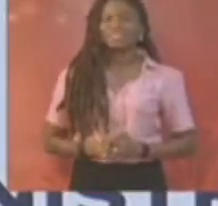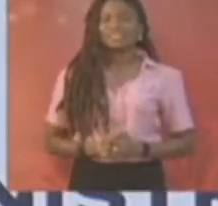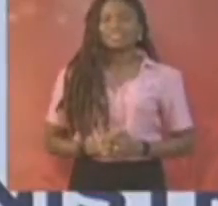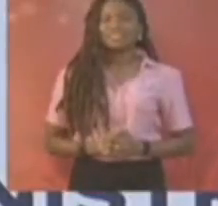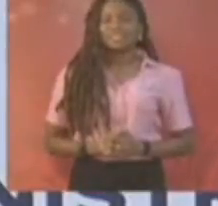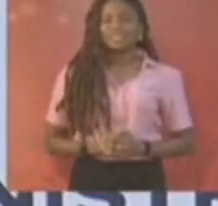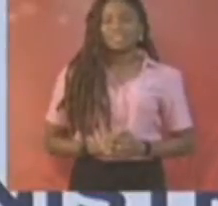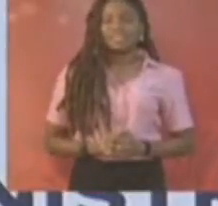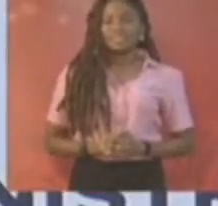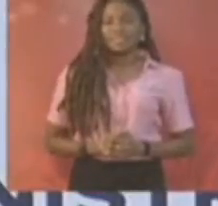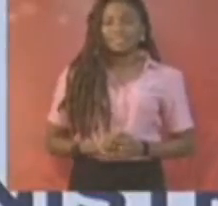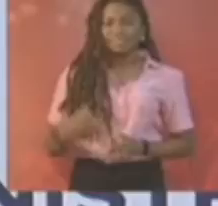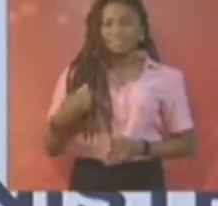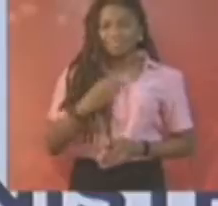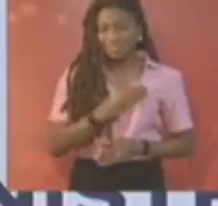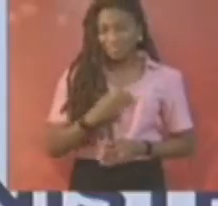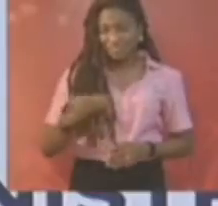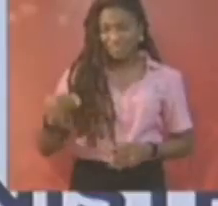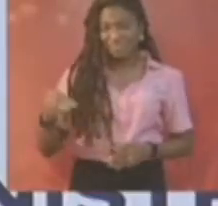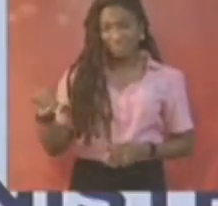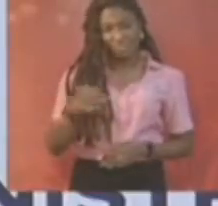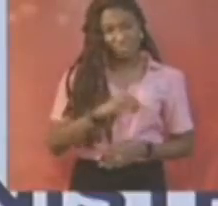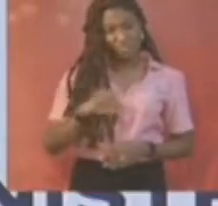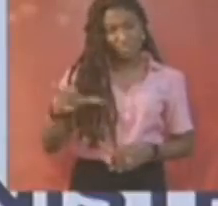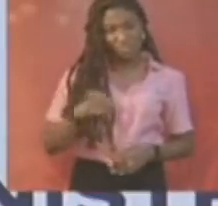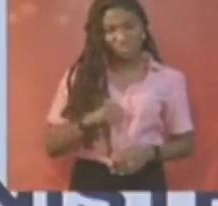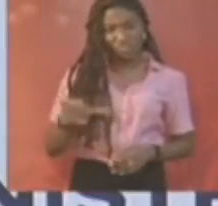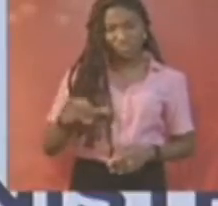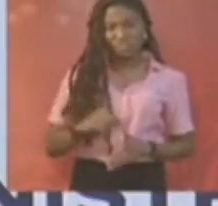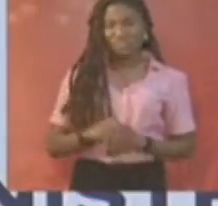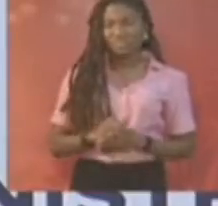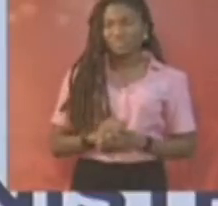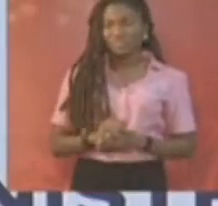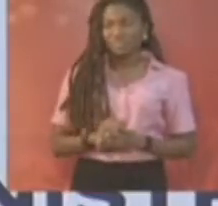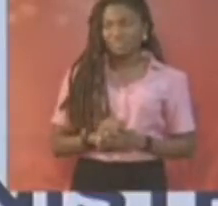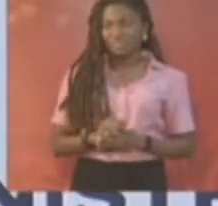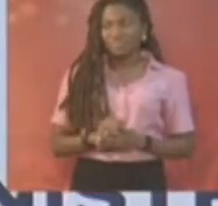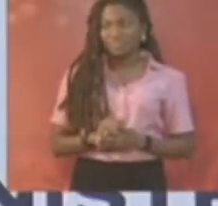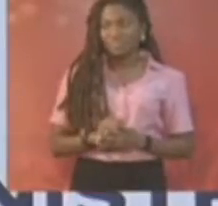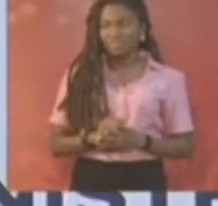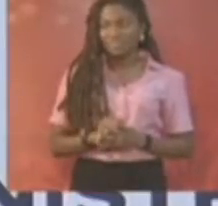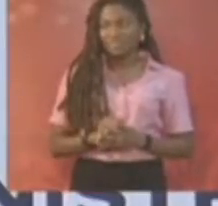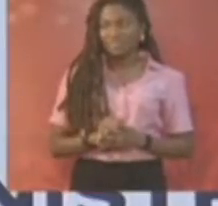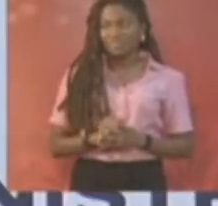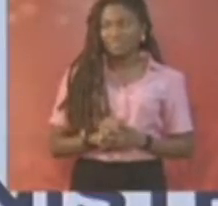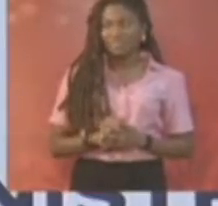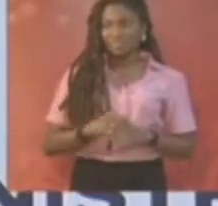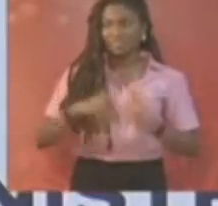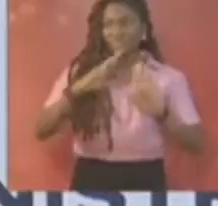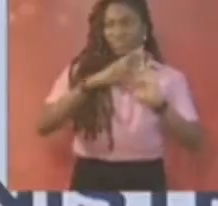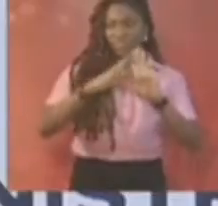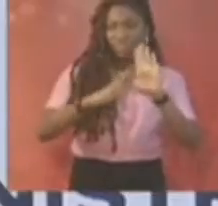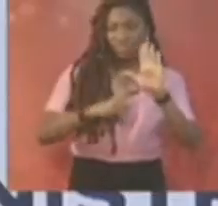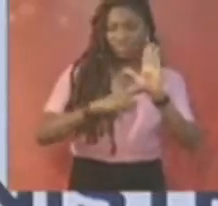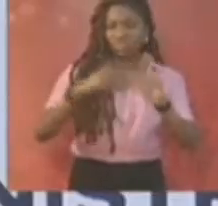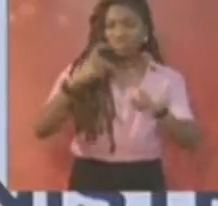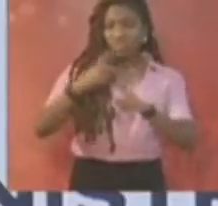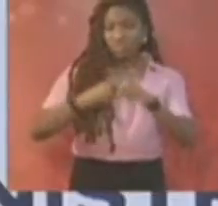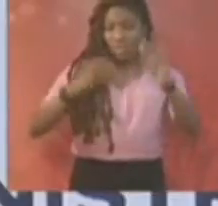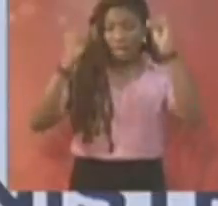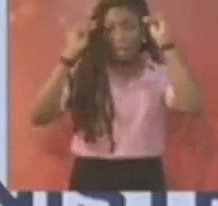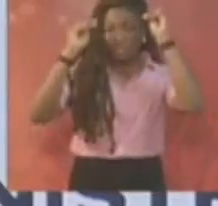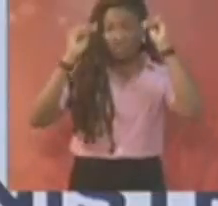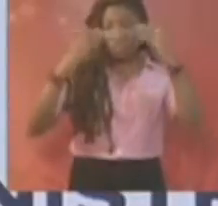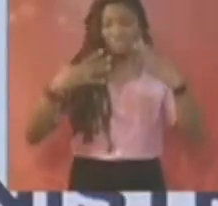risk reduction, to the best of my knowledge, have followed the guidelines and the guidance provided by the Ministry of Health technical